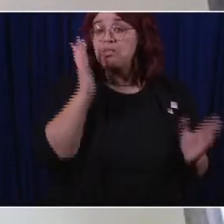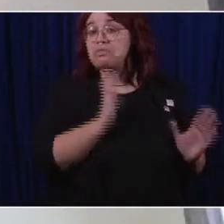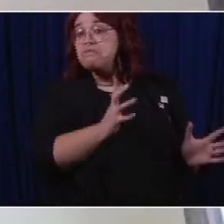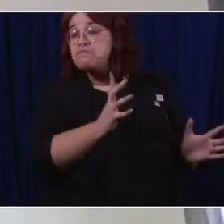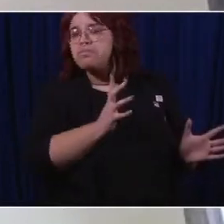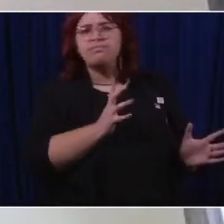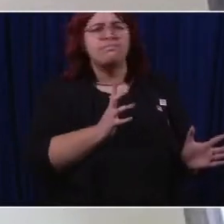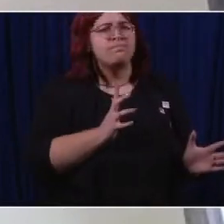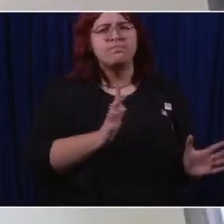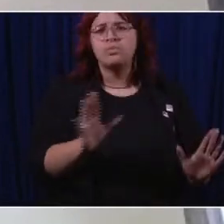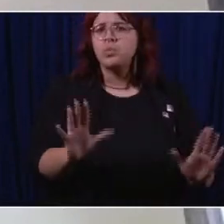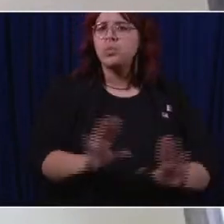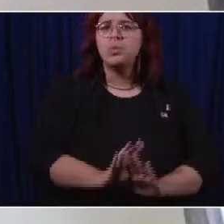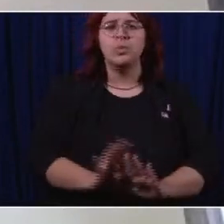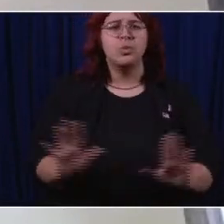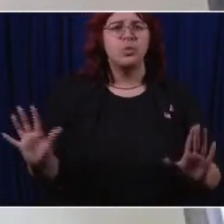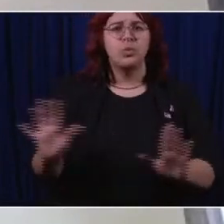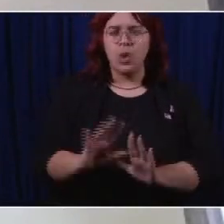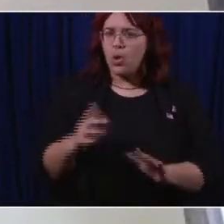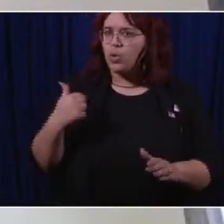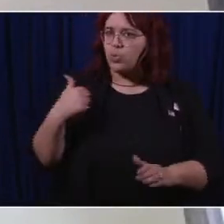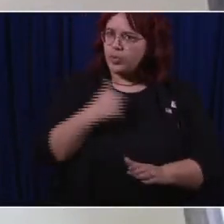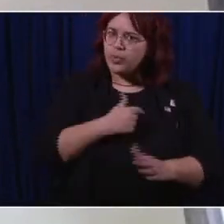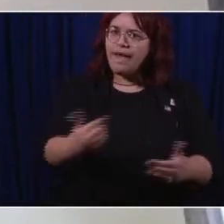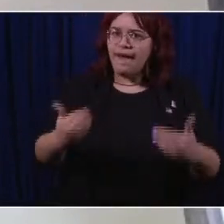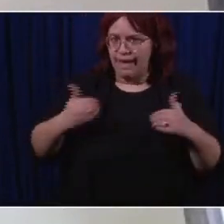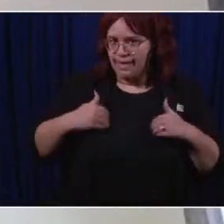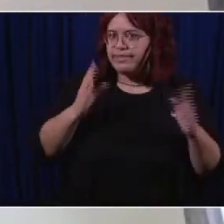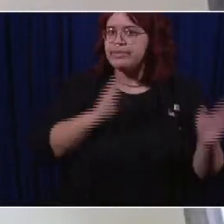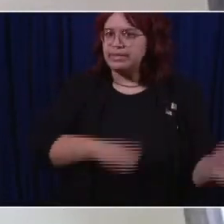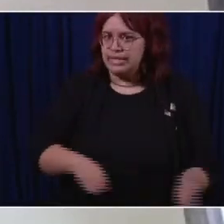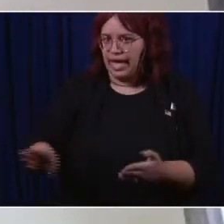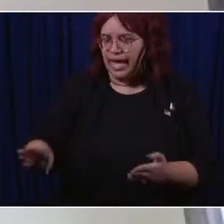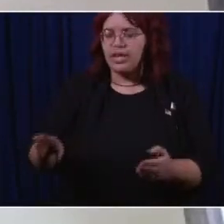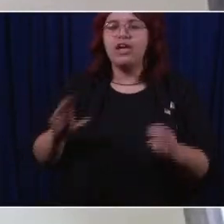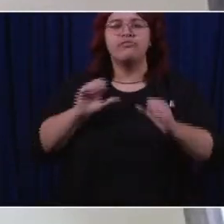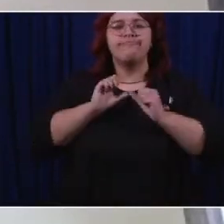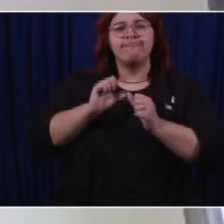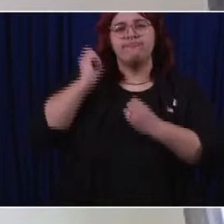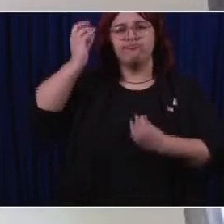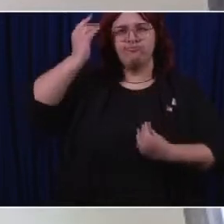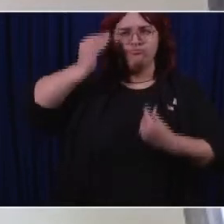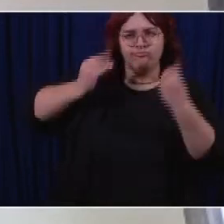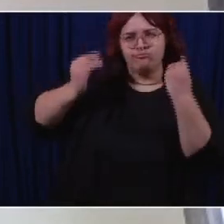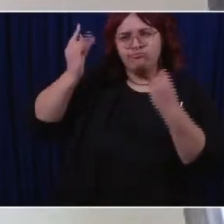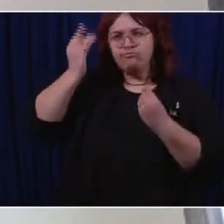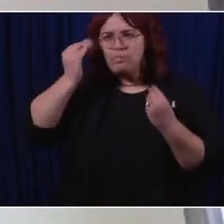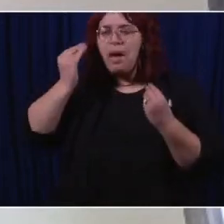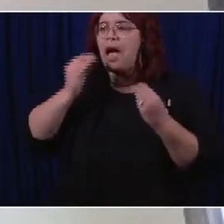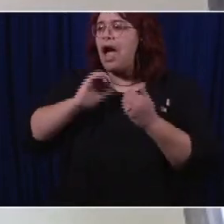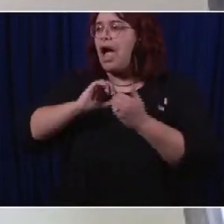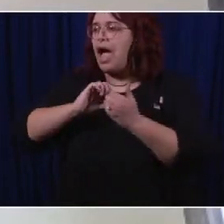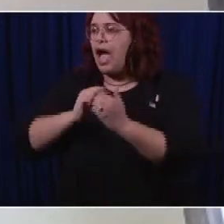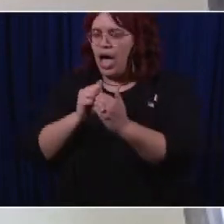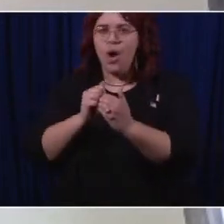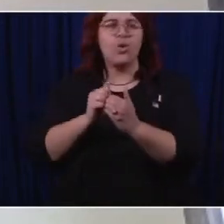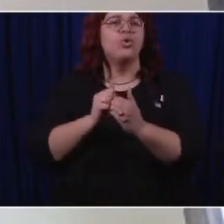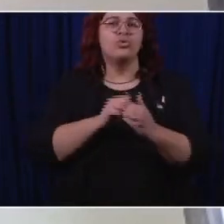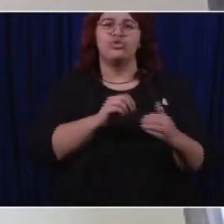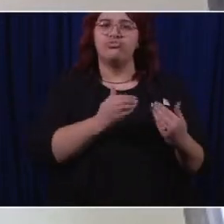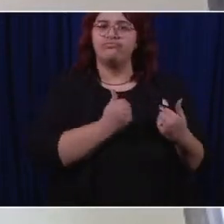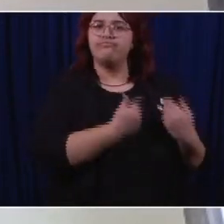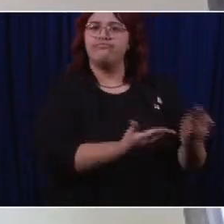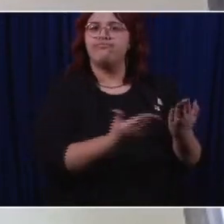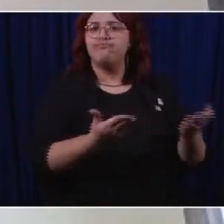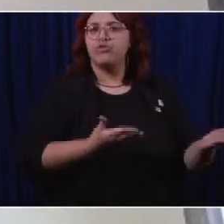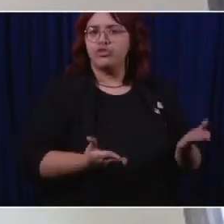that can support us in this effort, and we're continuing to work through how we can get to each and every one who would need that. So we would hope to